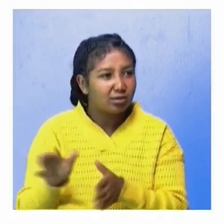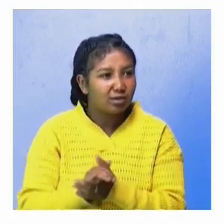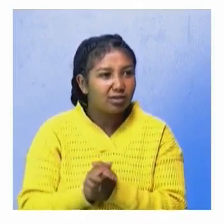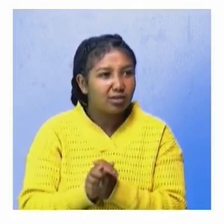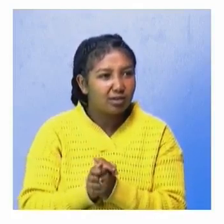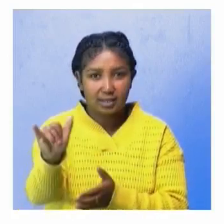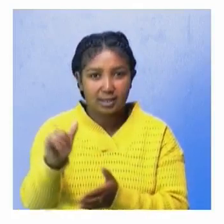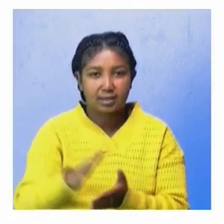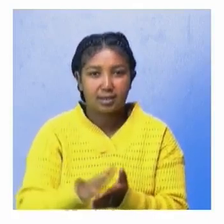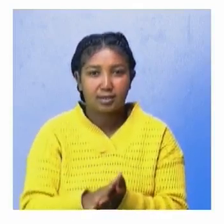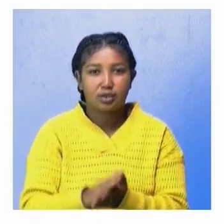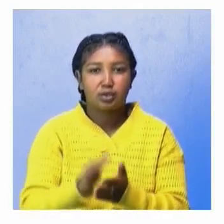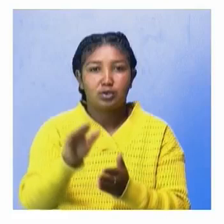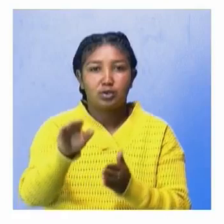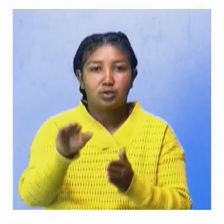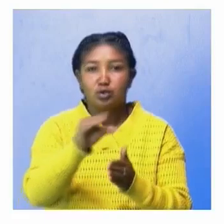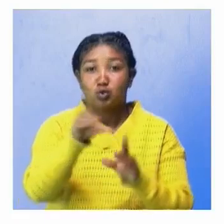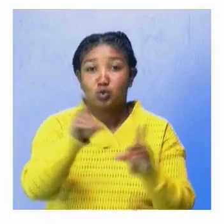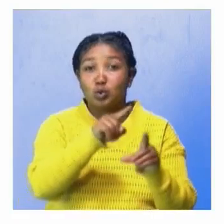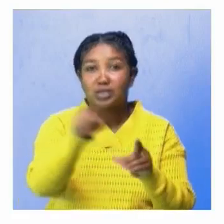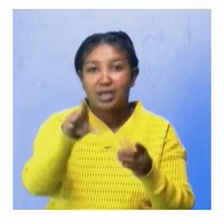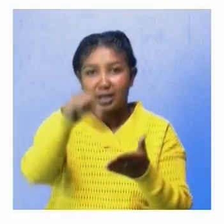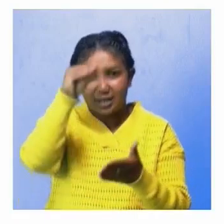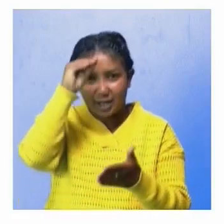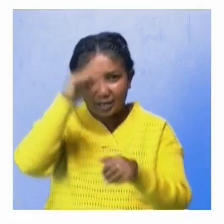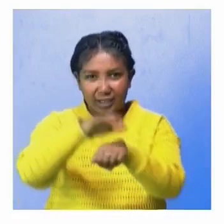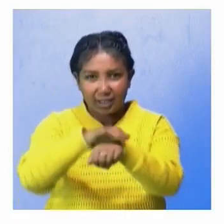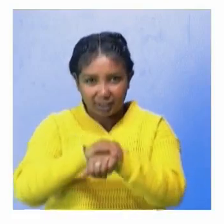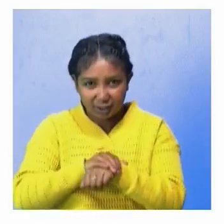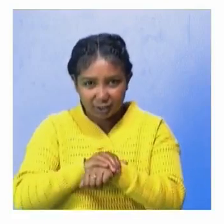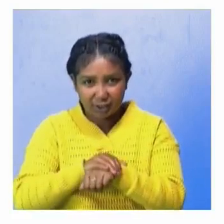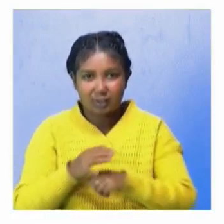English? Do they learn English?